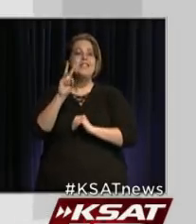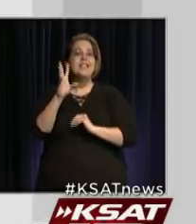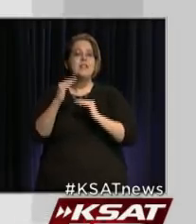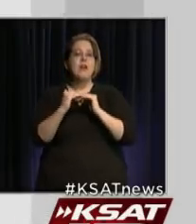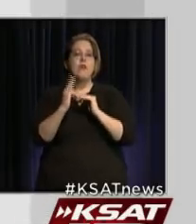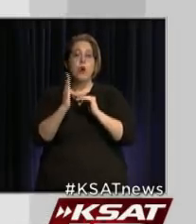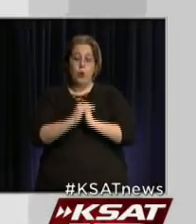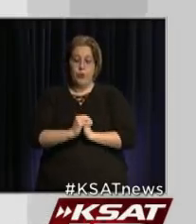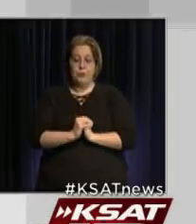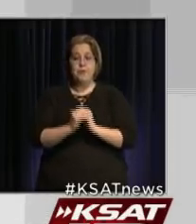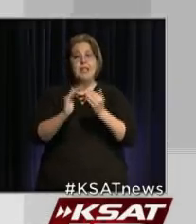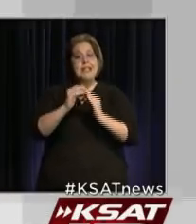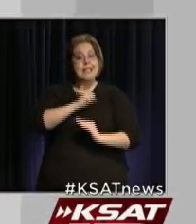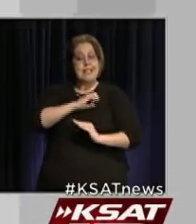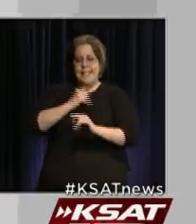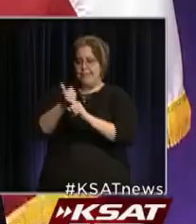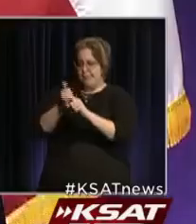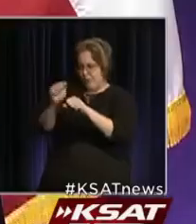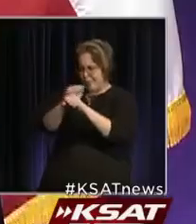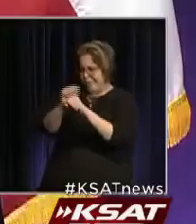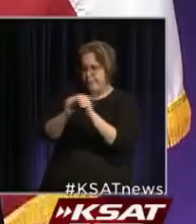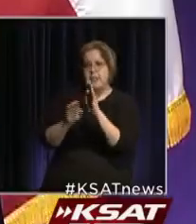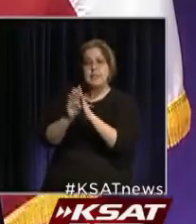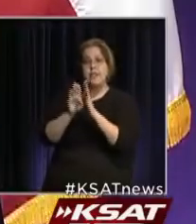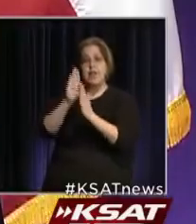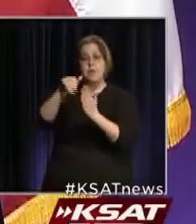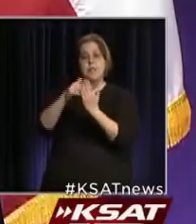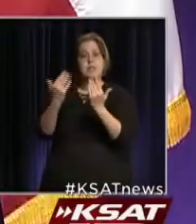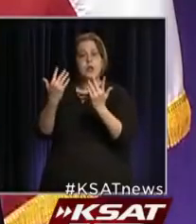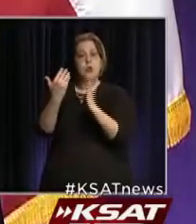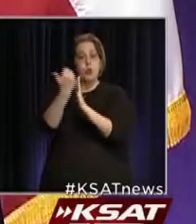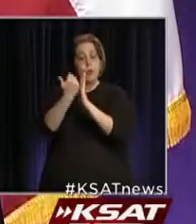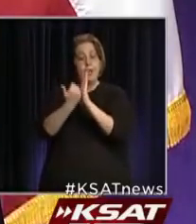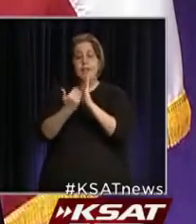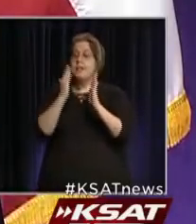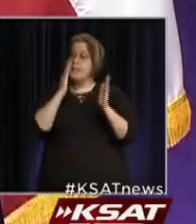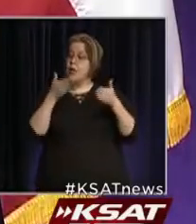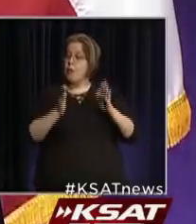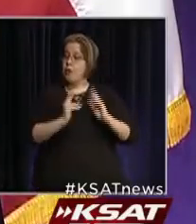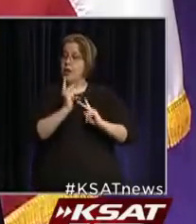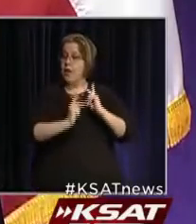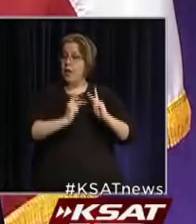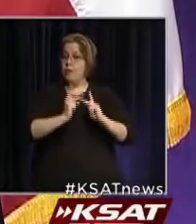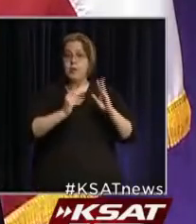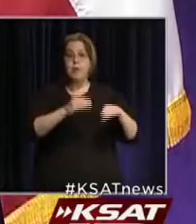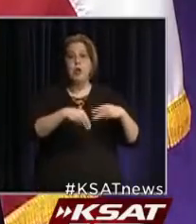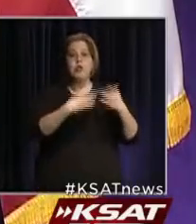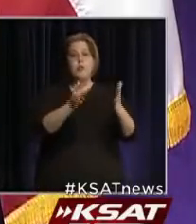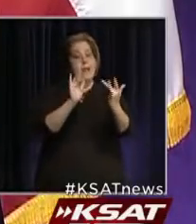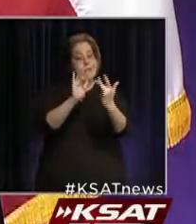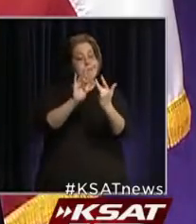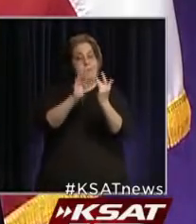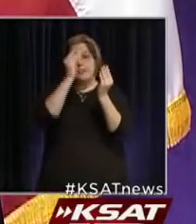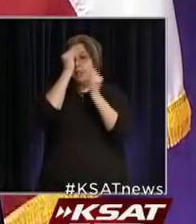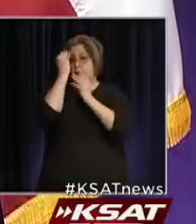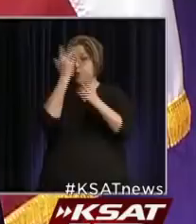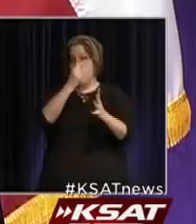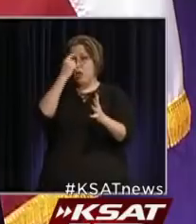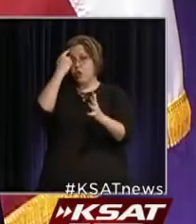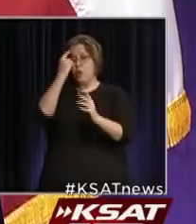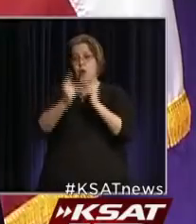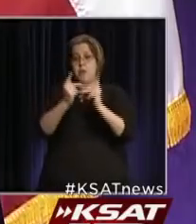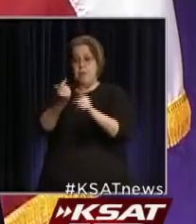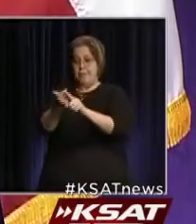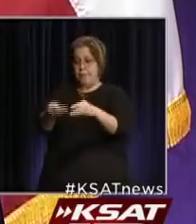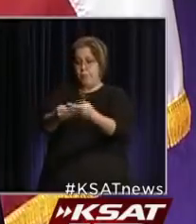older. City staff are working on developing this central wait list, which will allow individuals to provide their contact information to vaccine